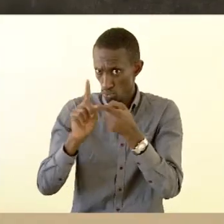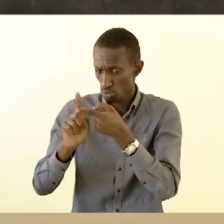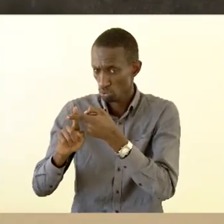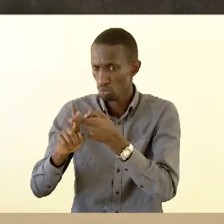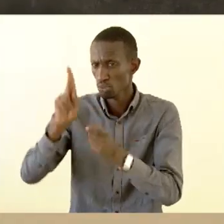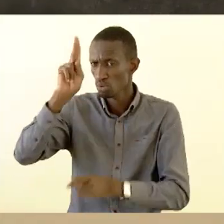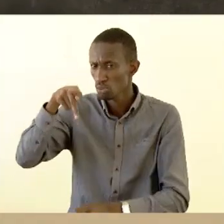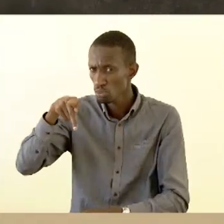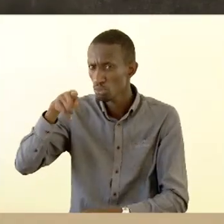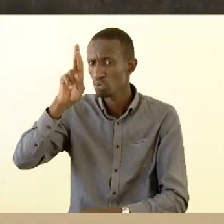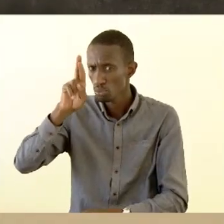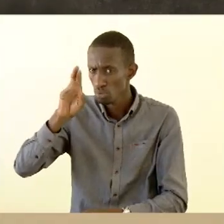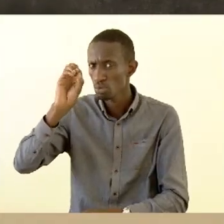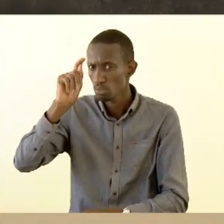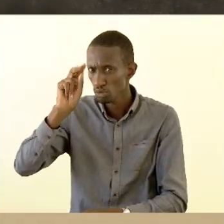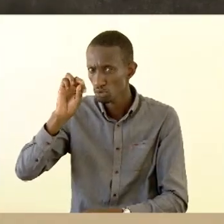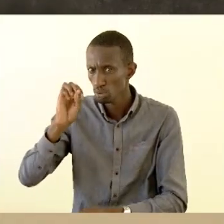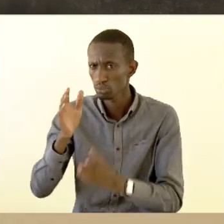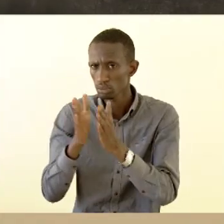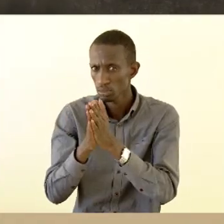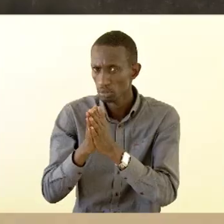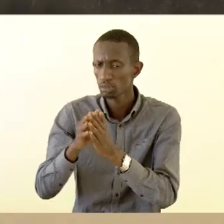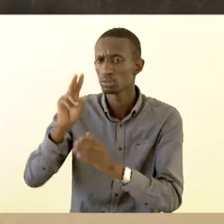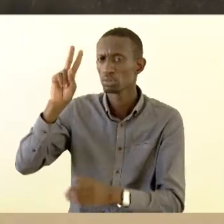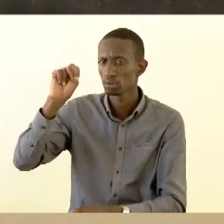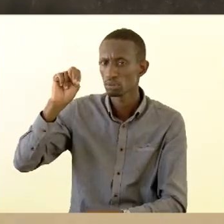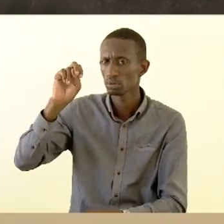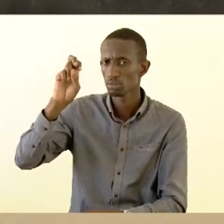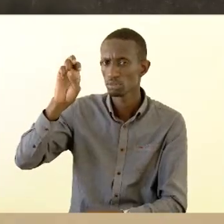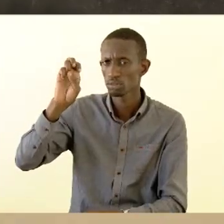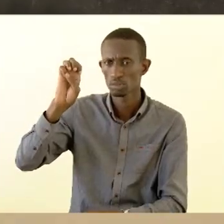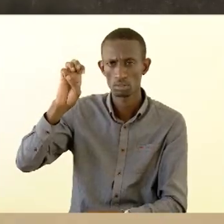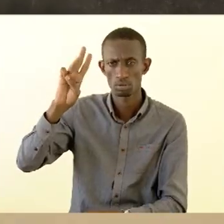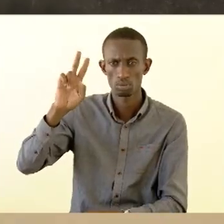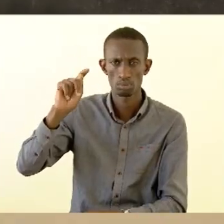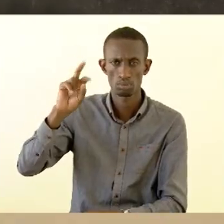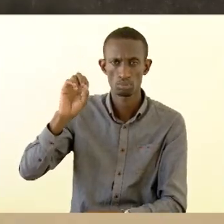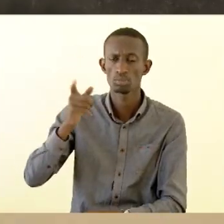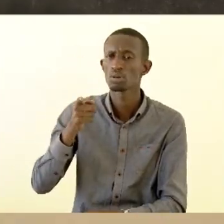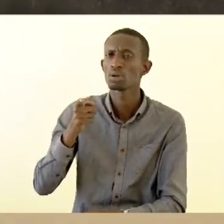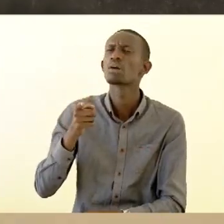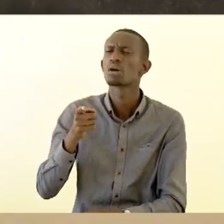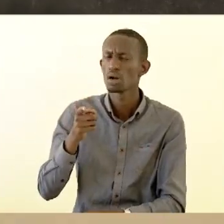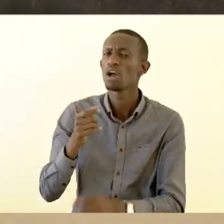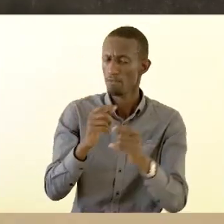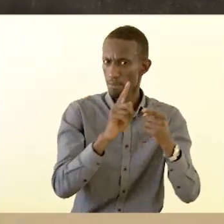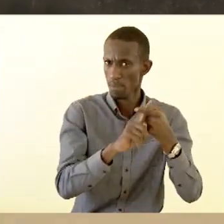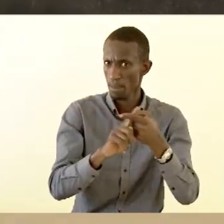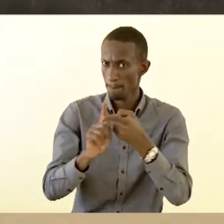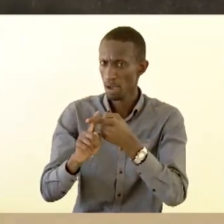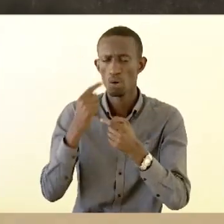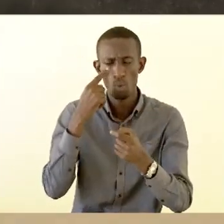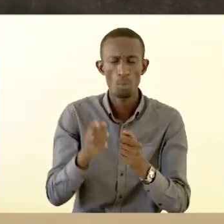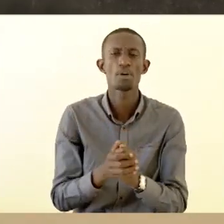neutrons found in the nucleus of a given atom is called the mass number.